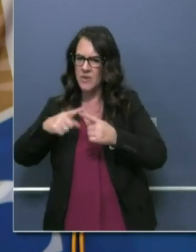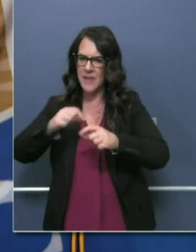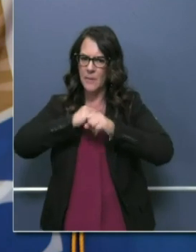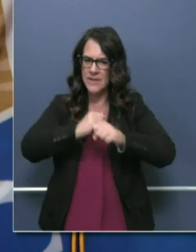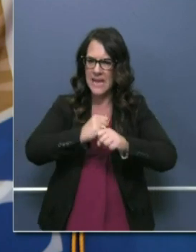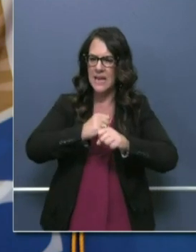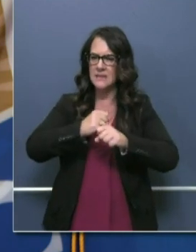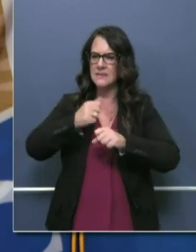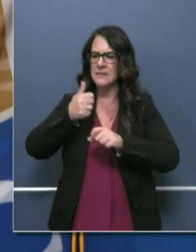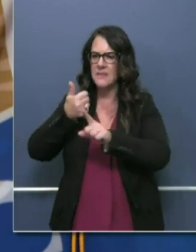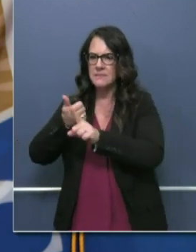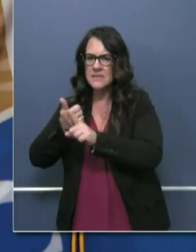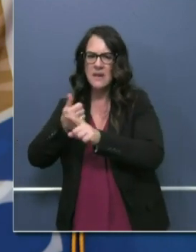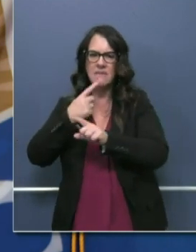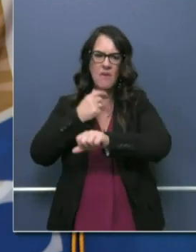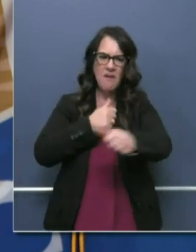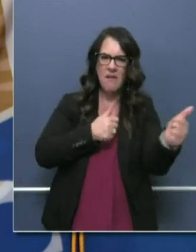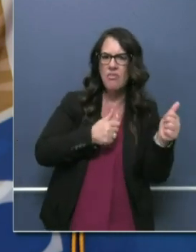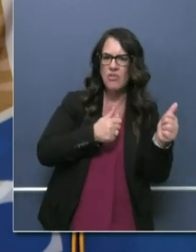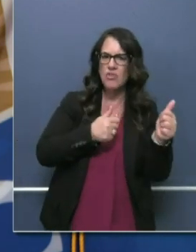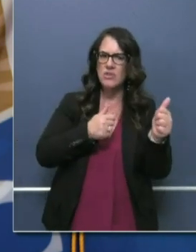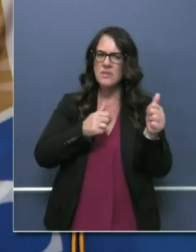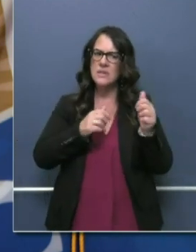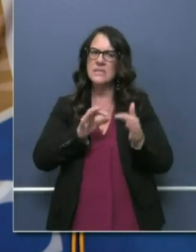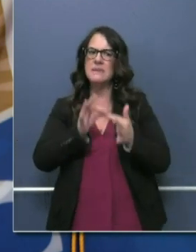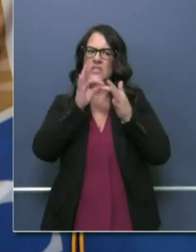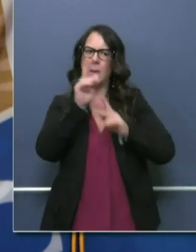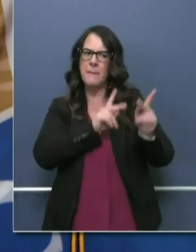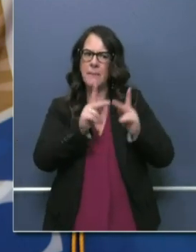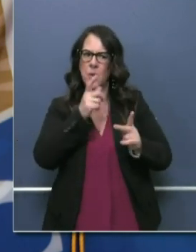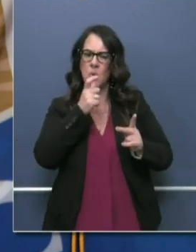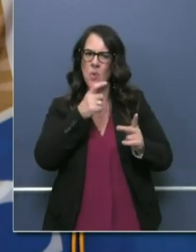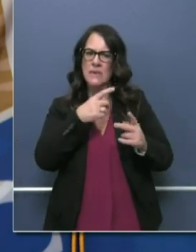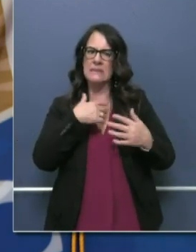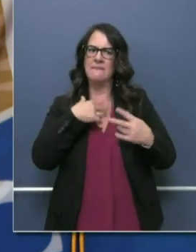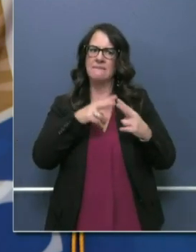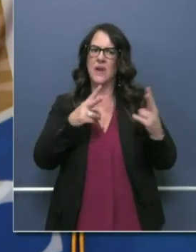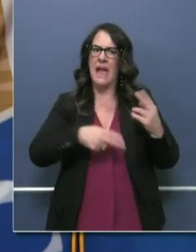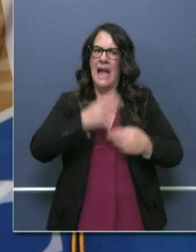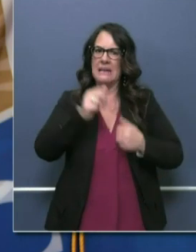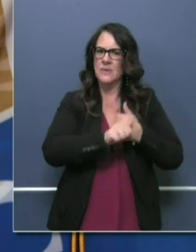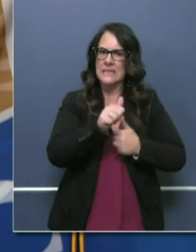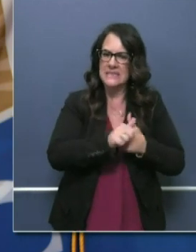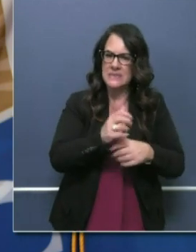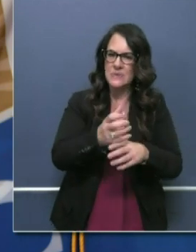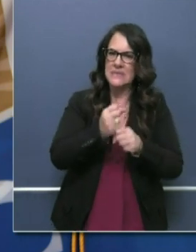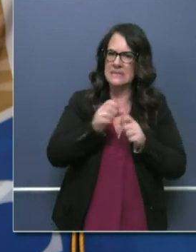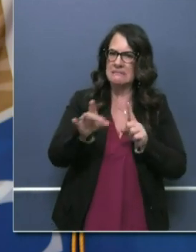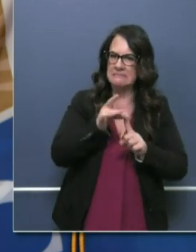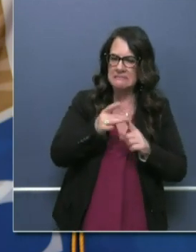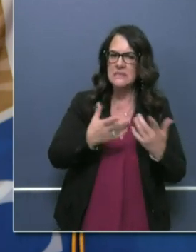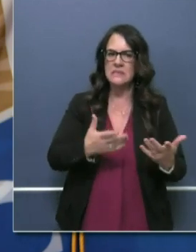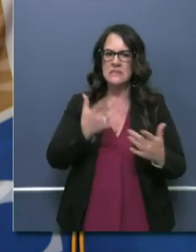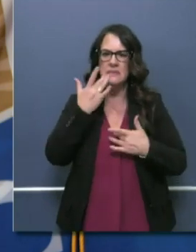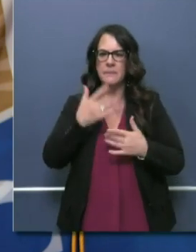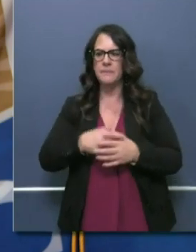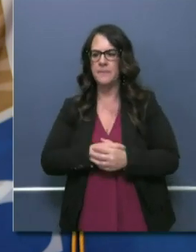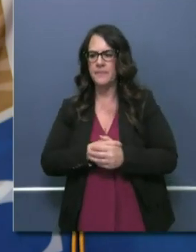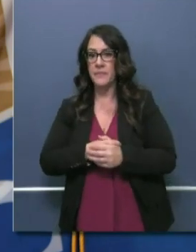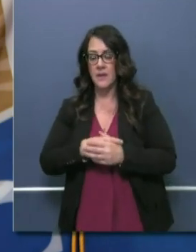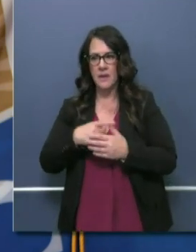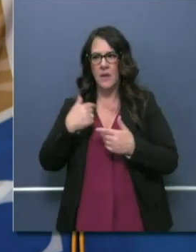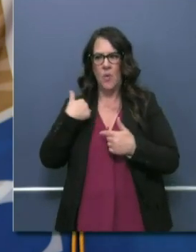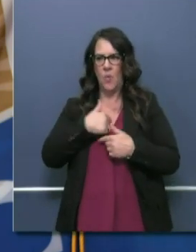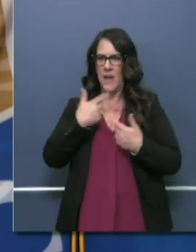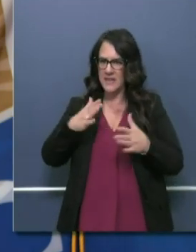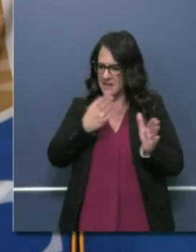They haven't, most cases, not every case, but most cases haven't done this without those considerations. A lot of that work has now been